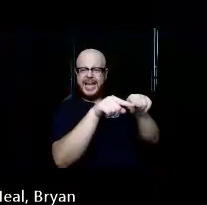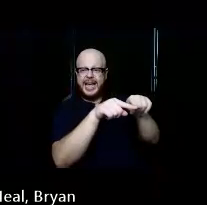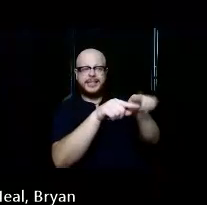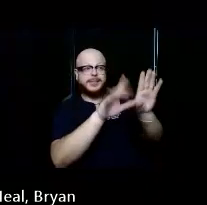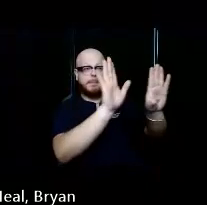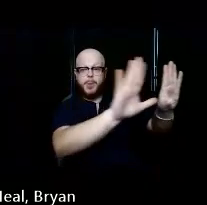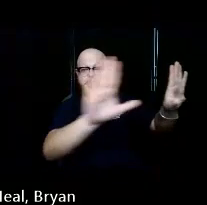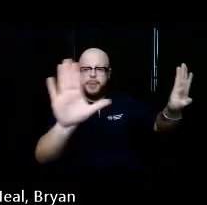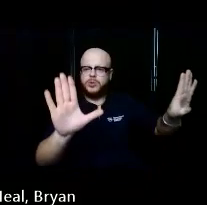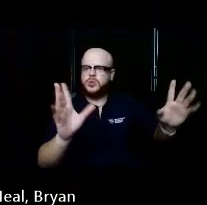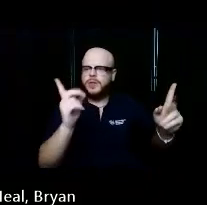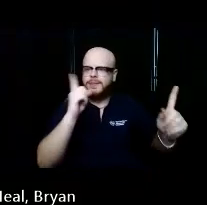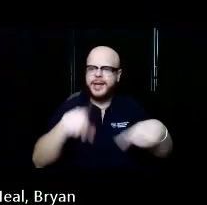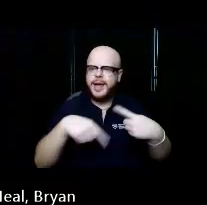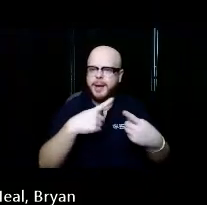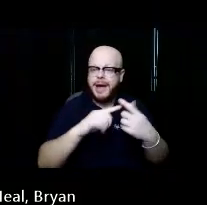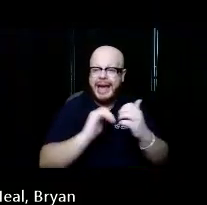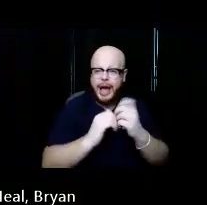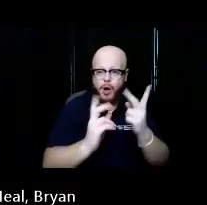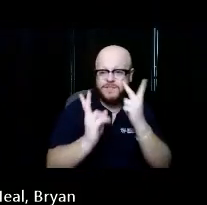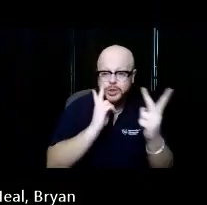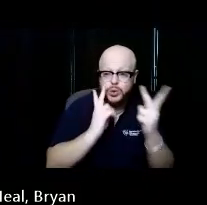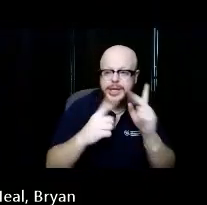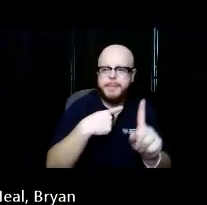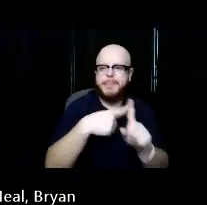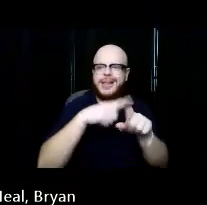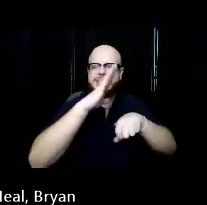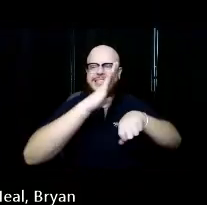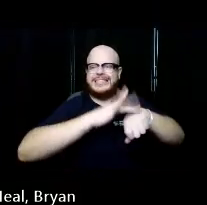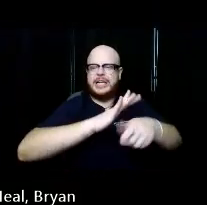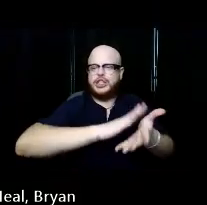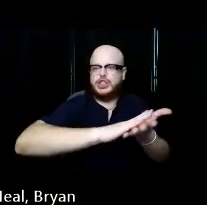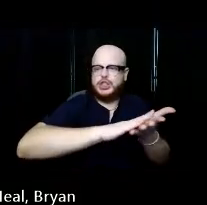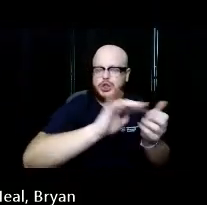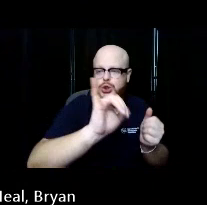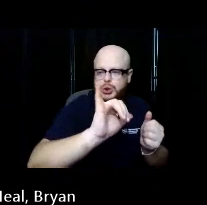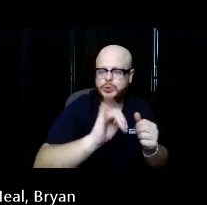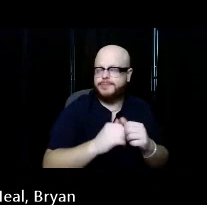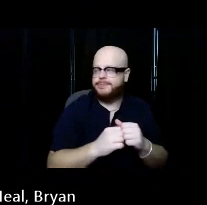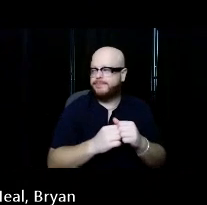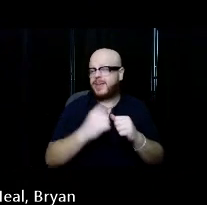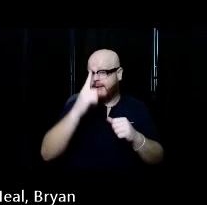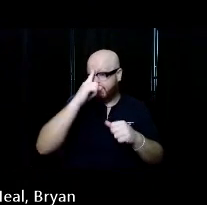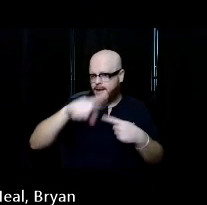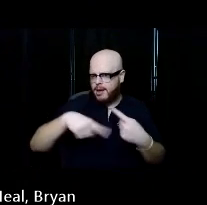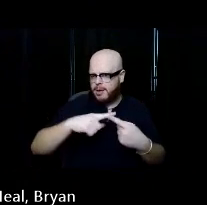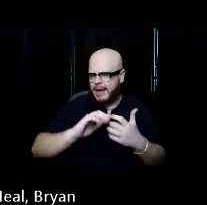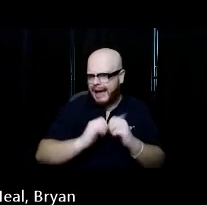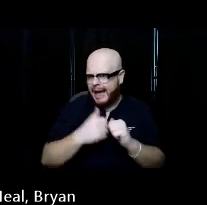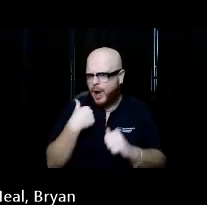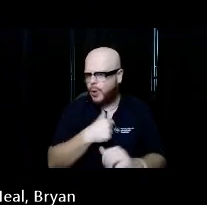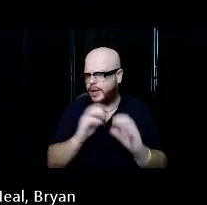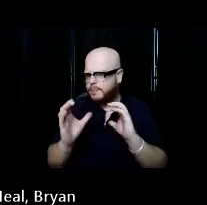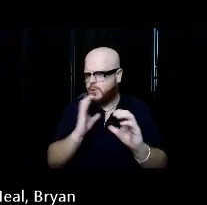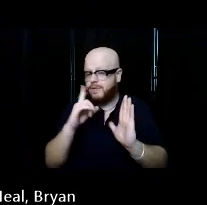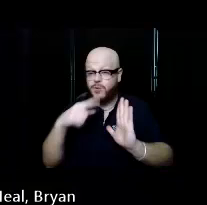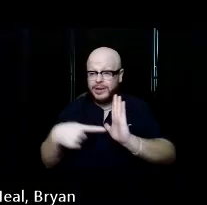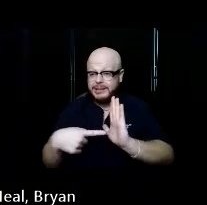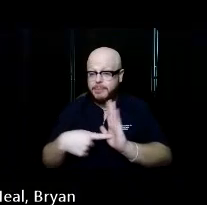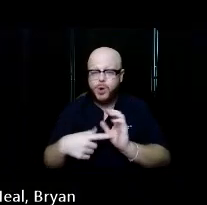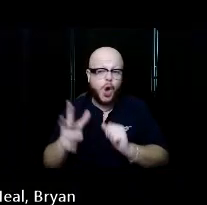format. And then with all the ways that we communicate, think of the alternate formats that we can use, such as audio and